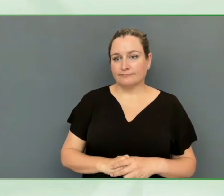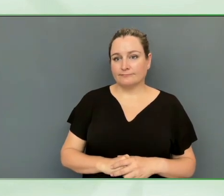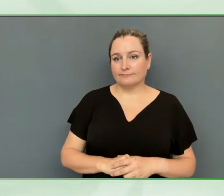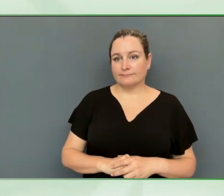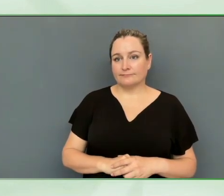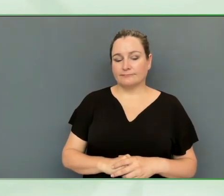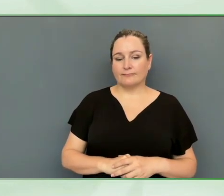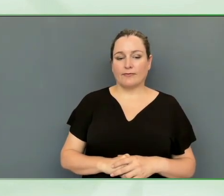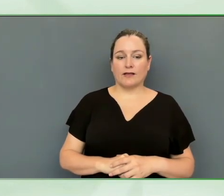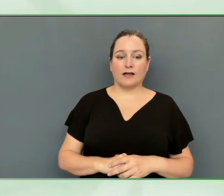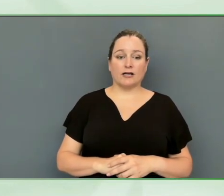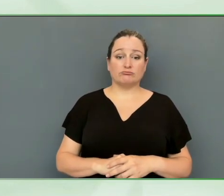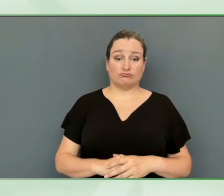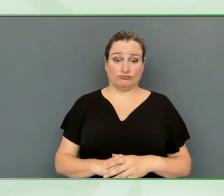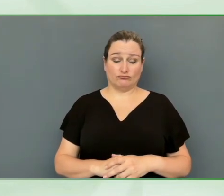changer.